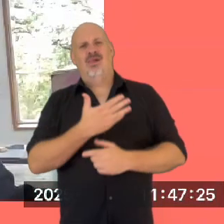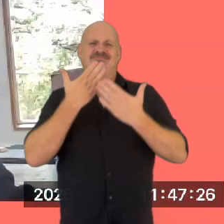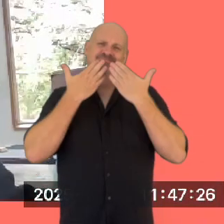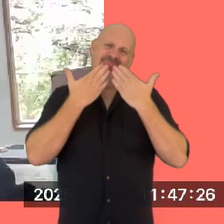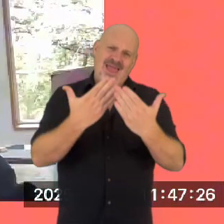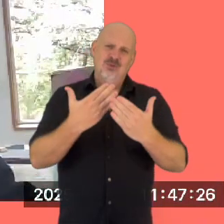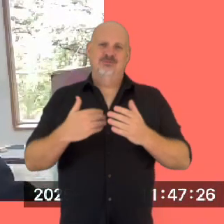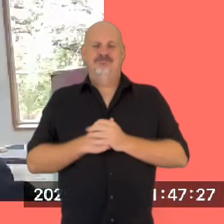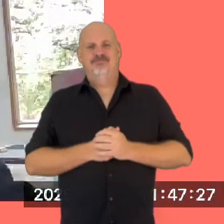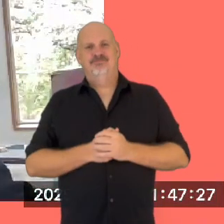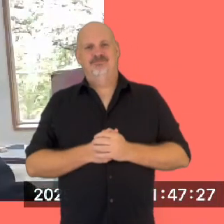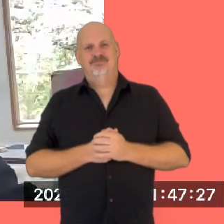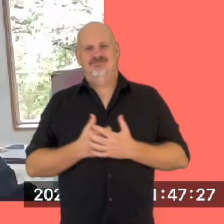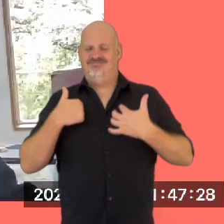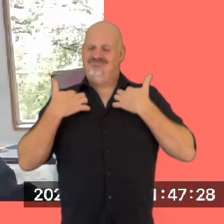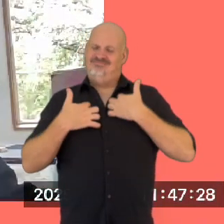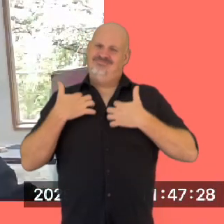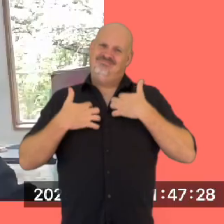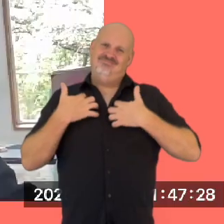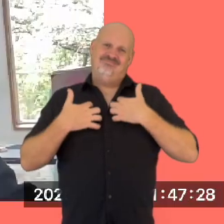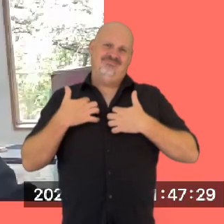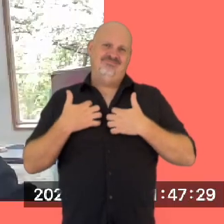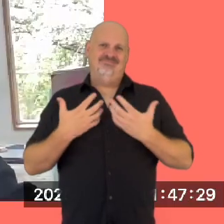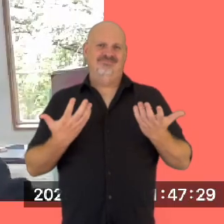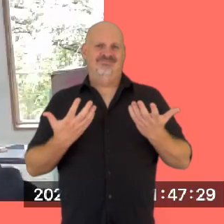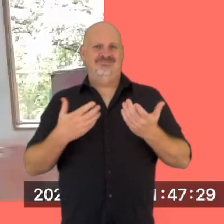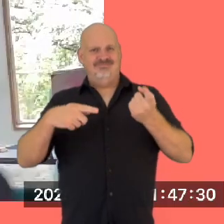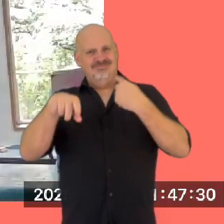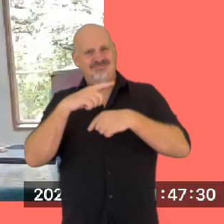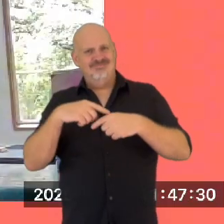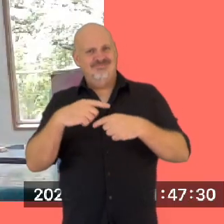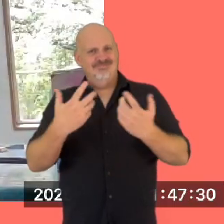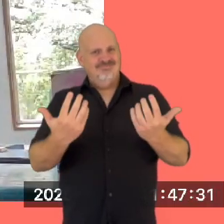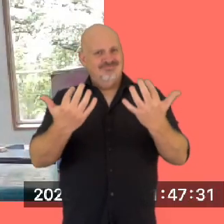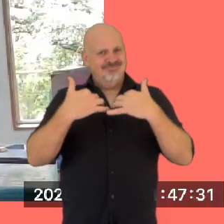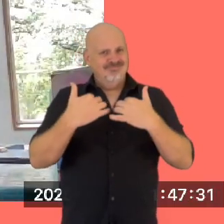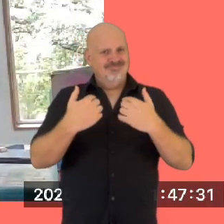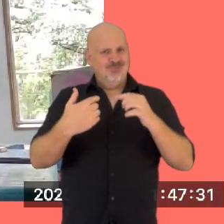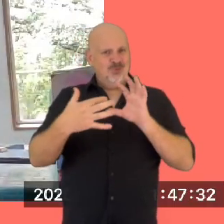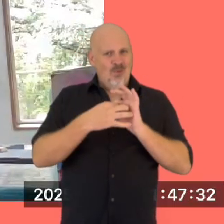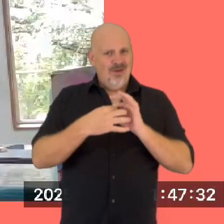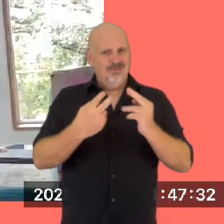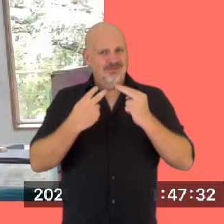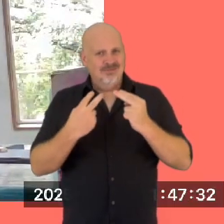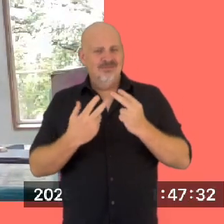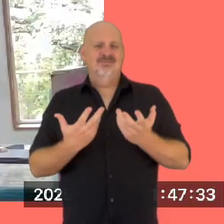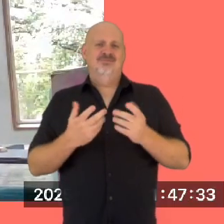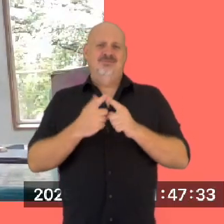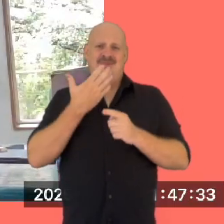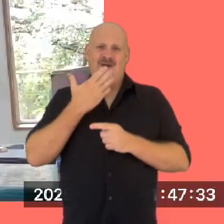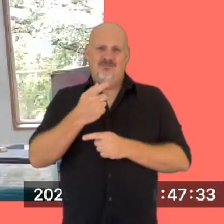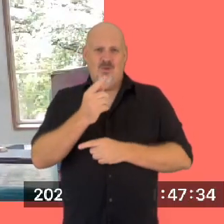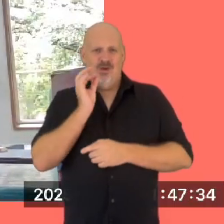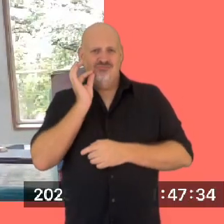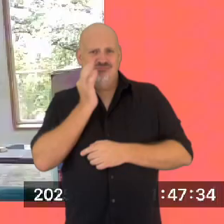everybody. Thank you you. so much, Giles. We're so thrilled that you were able to join us. Thank you so much for